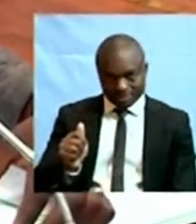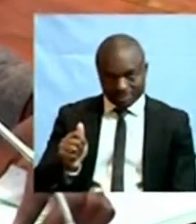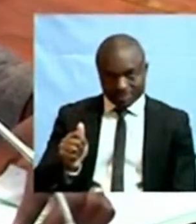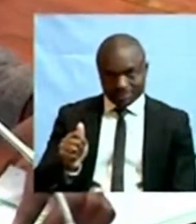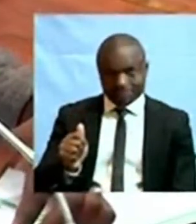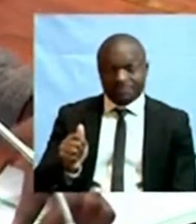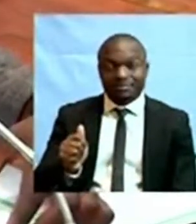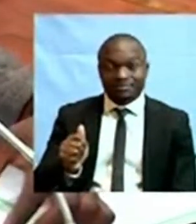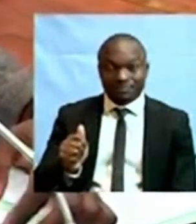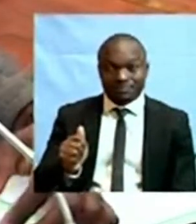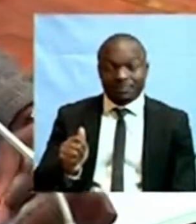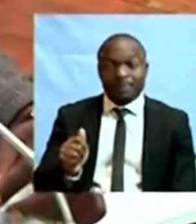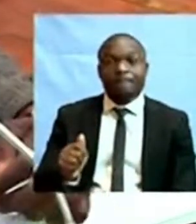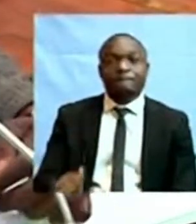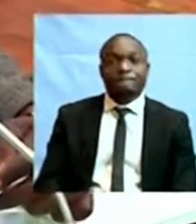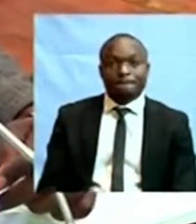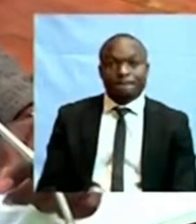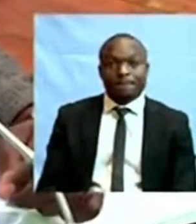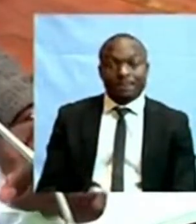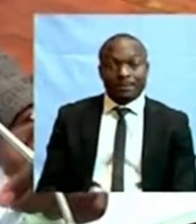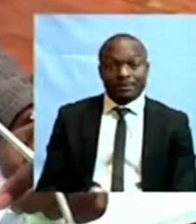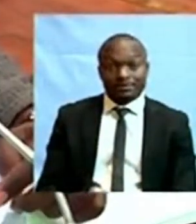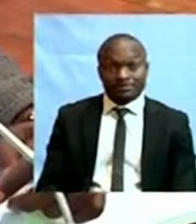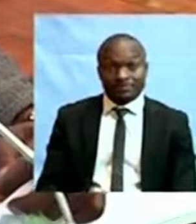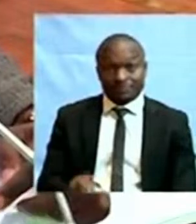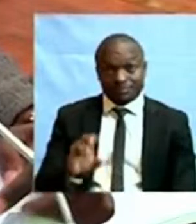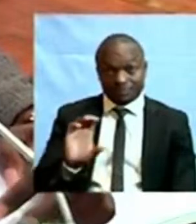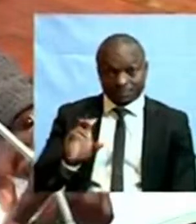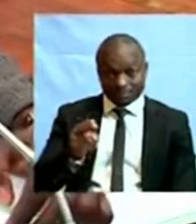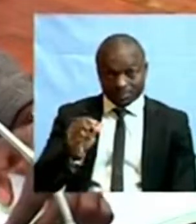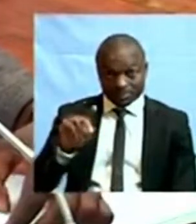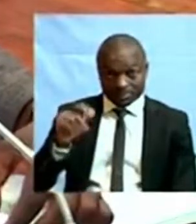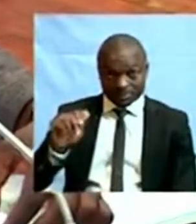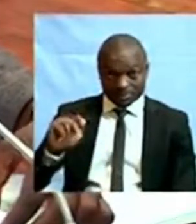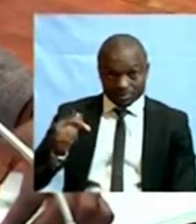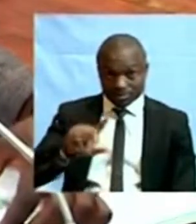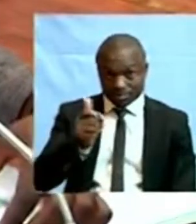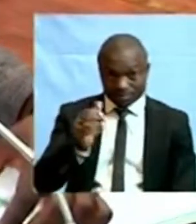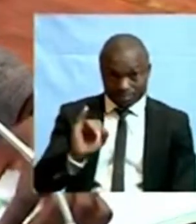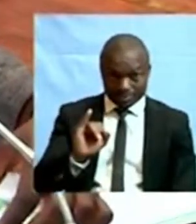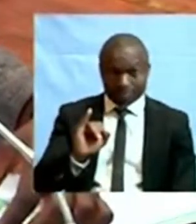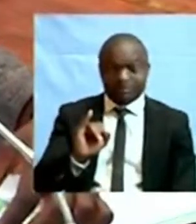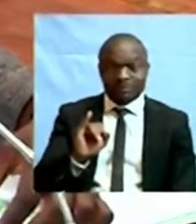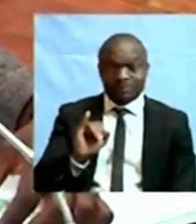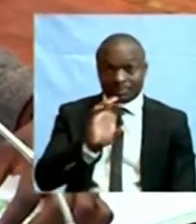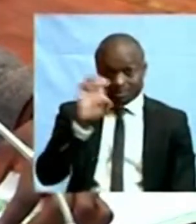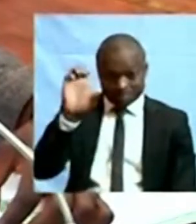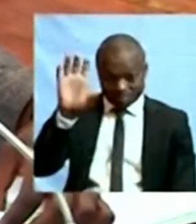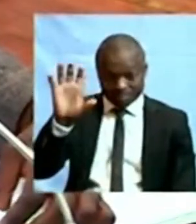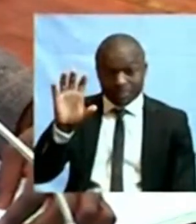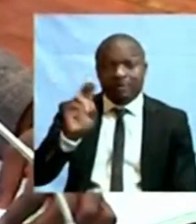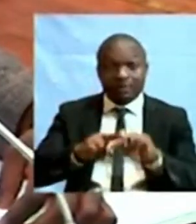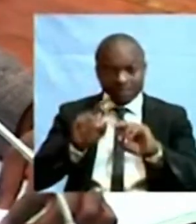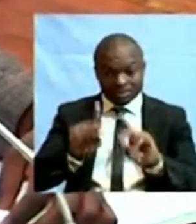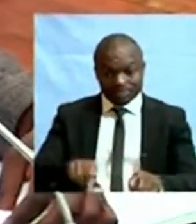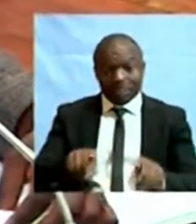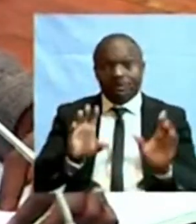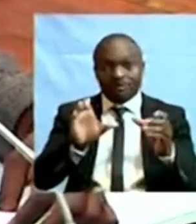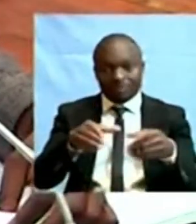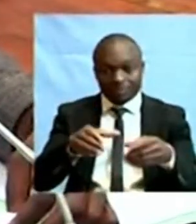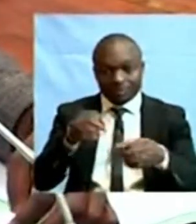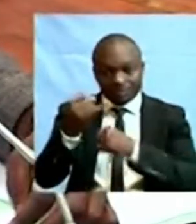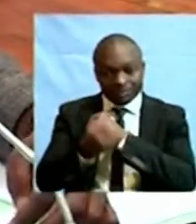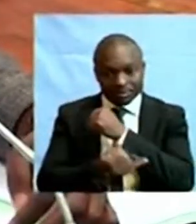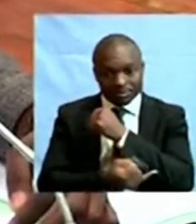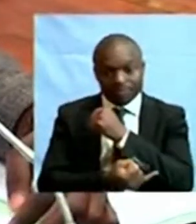constituency of Eastern Province. I am the Chairperson for Cabinet Affairs Committee. You may kindly proceed to